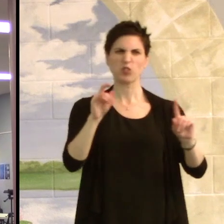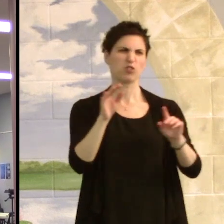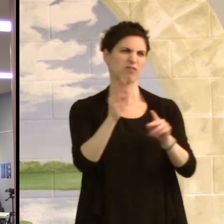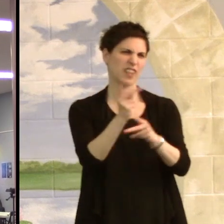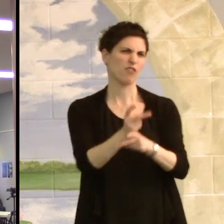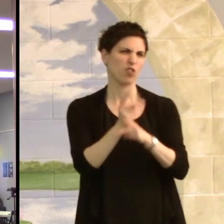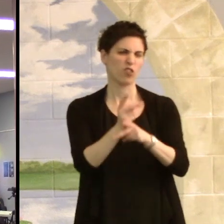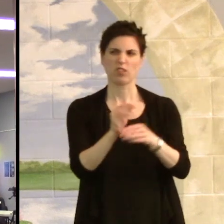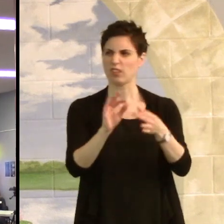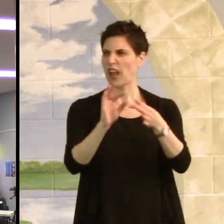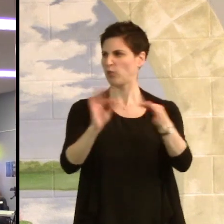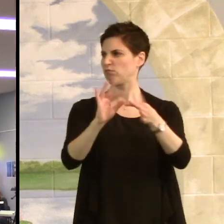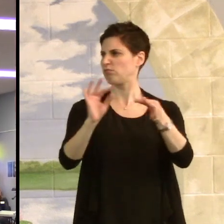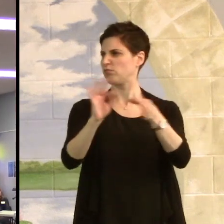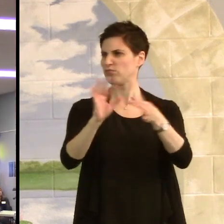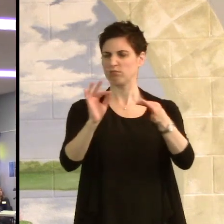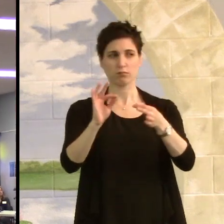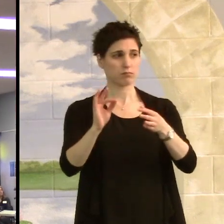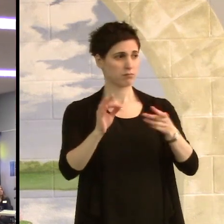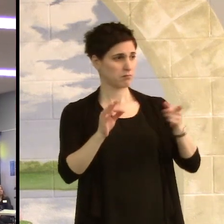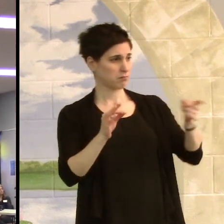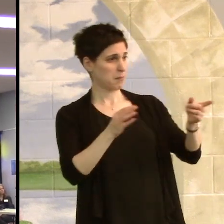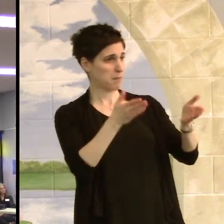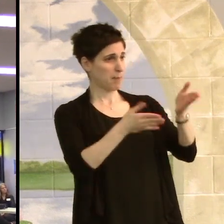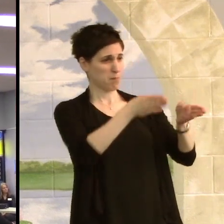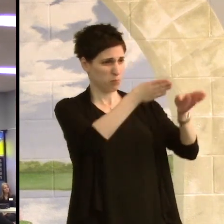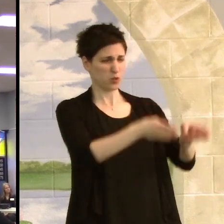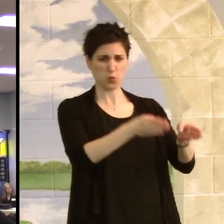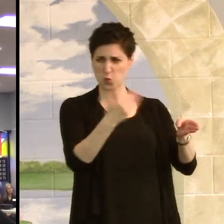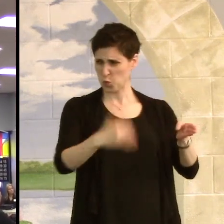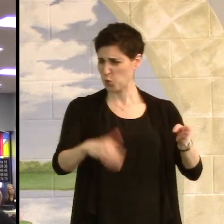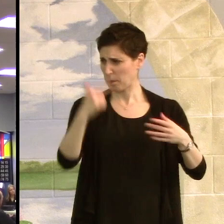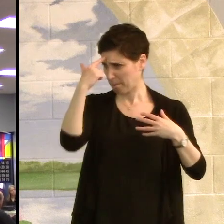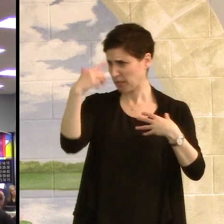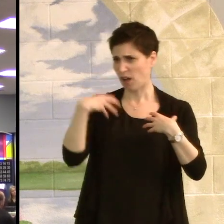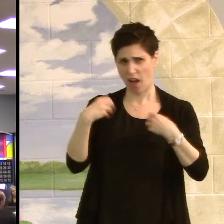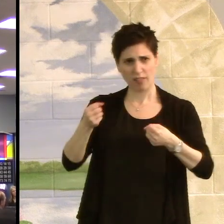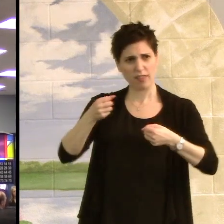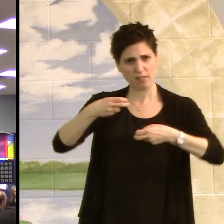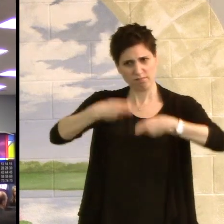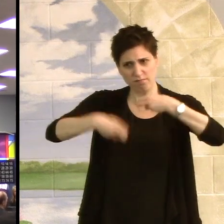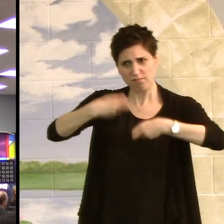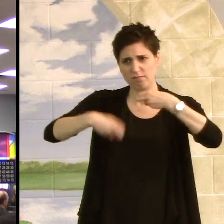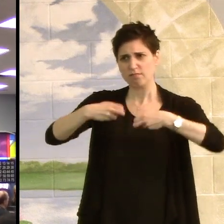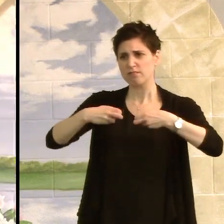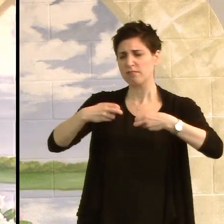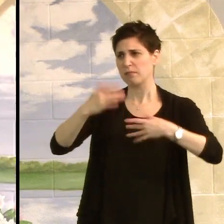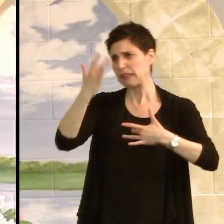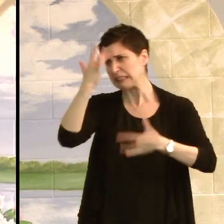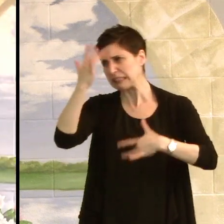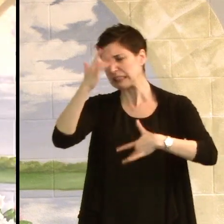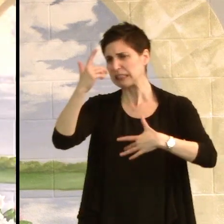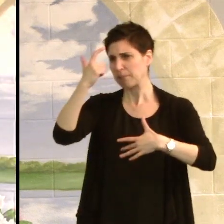It can hurt a person who is suffering a genuine mental illness to be called crazy.